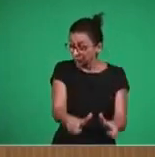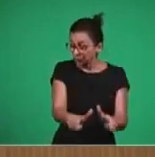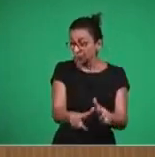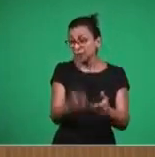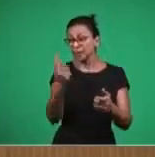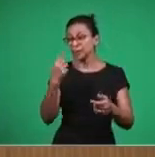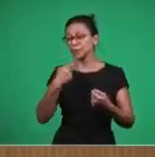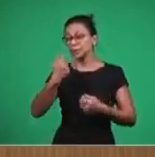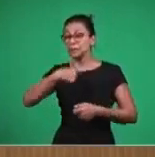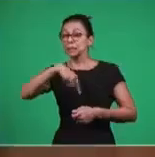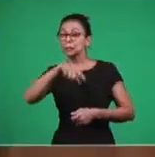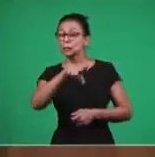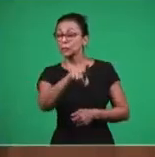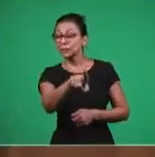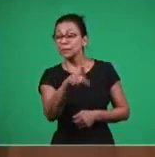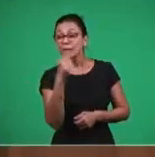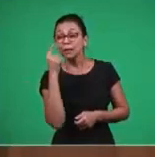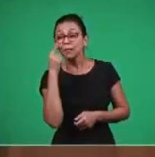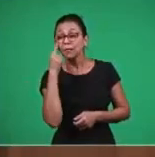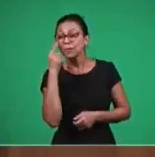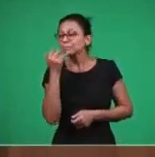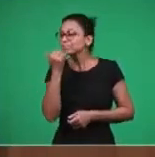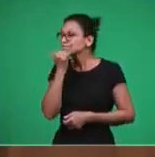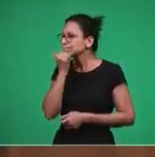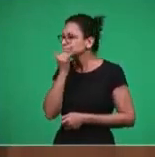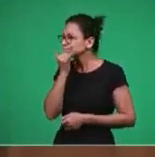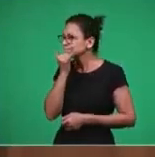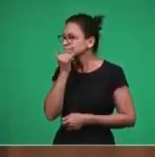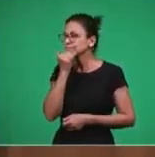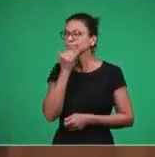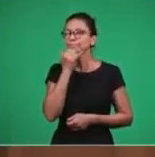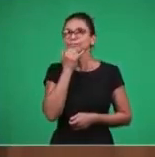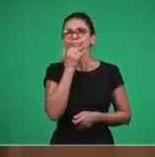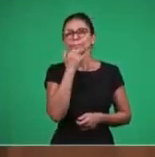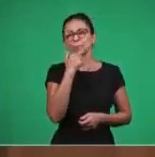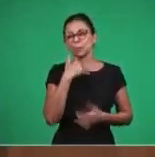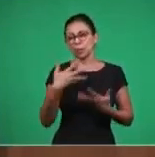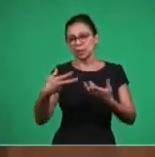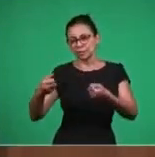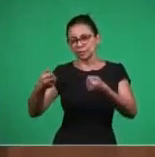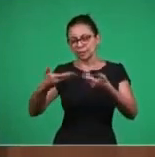a piece of ground and I must go and